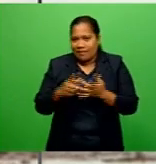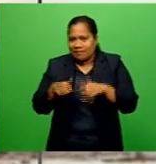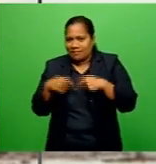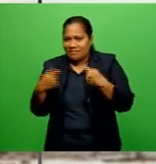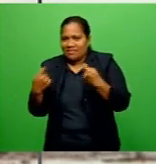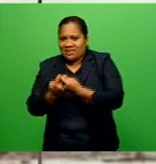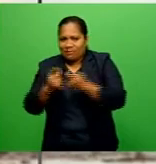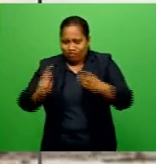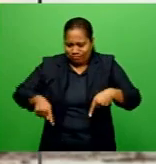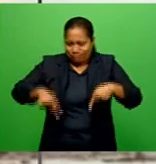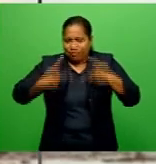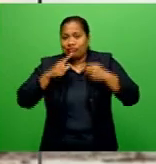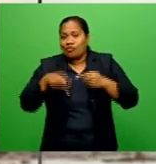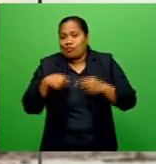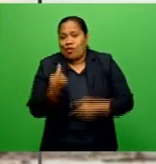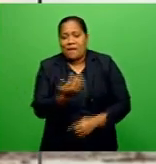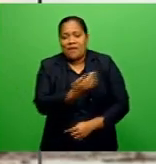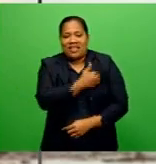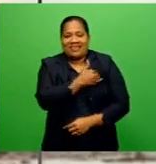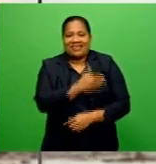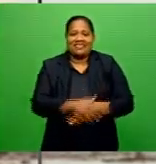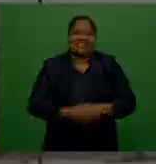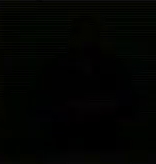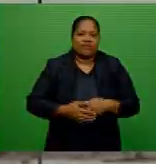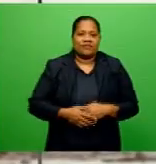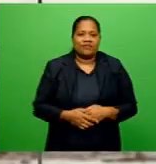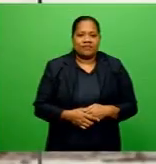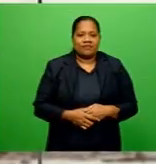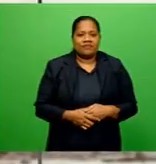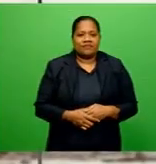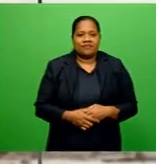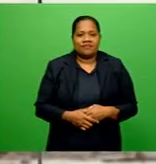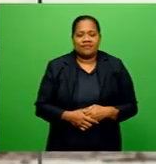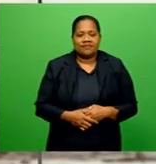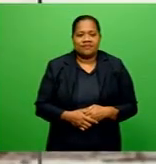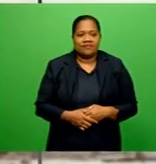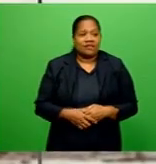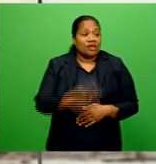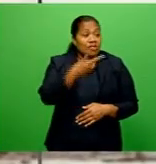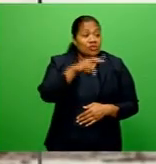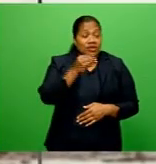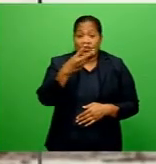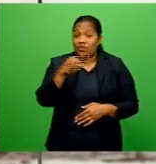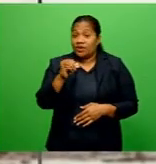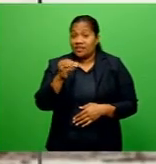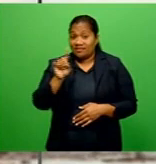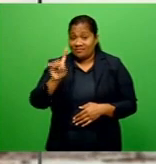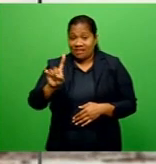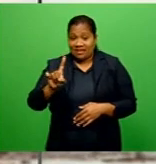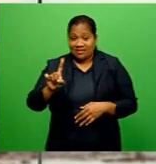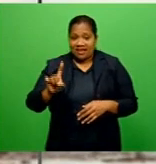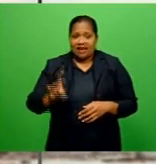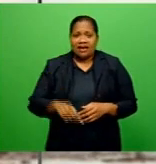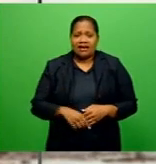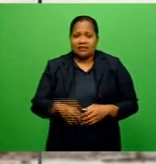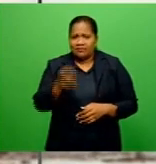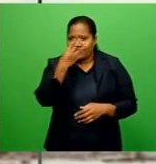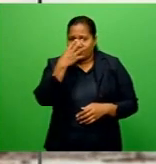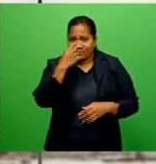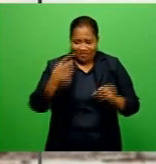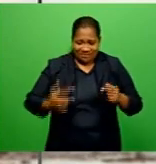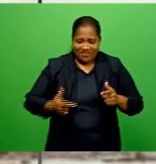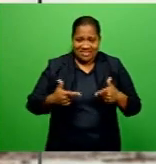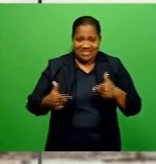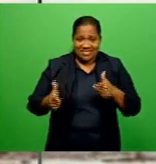Rugby tomorrow morning. Aquila Dama has more. The 2021 Hong Kong Sevens will now be held